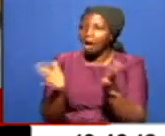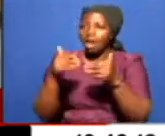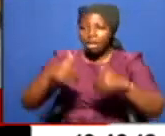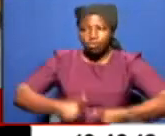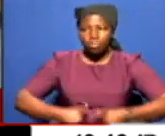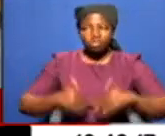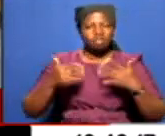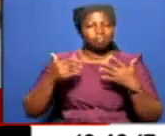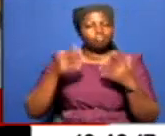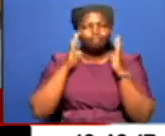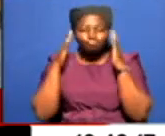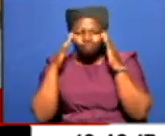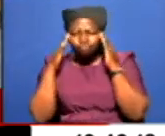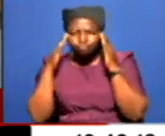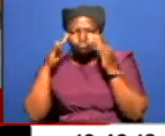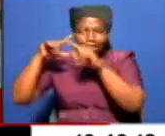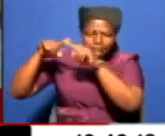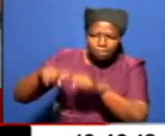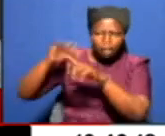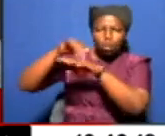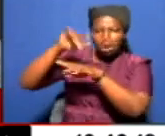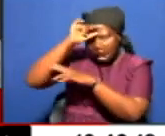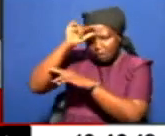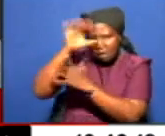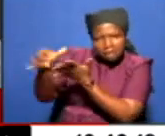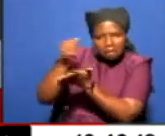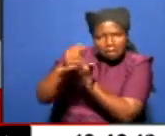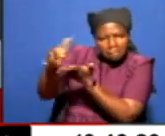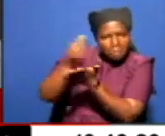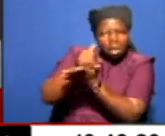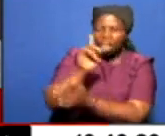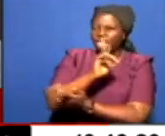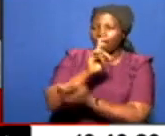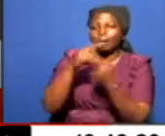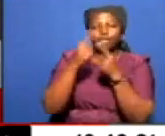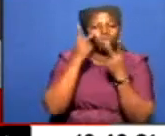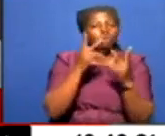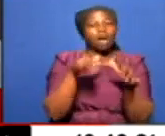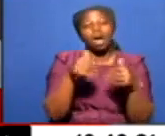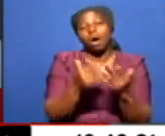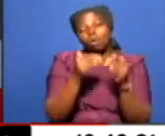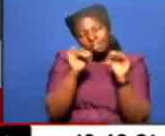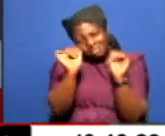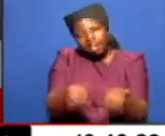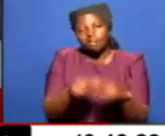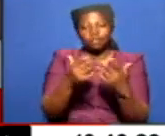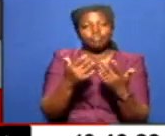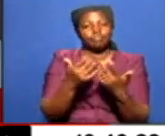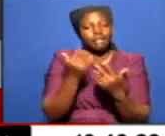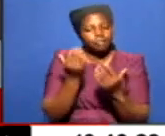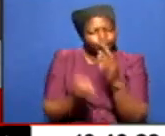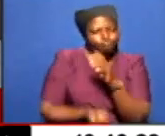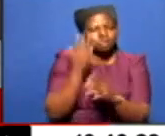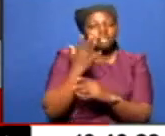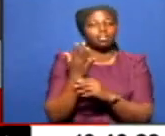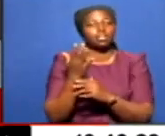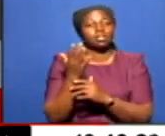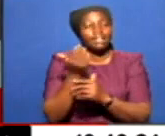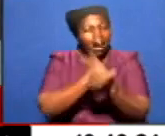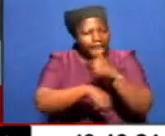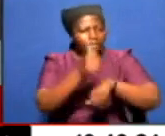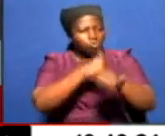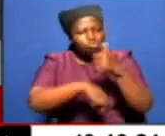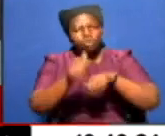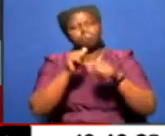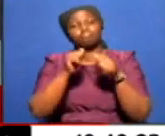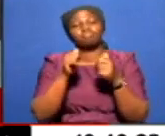at government as an employment agency, mm-hmm. but also looking at how they can be able to, on their own volition, mm-hmm. come up with mechanisms and methods of,